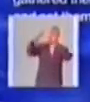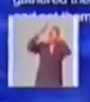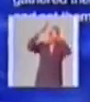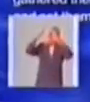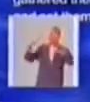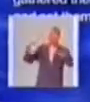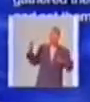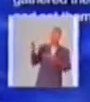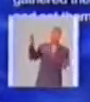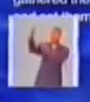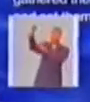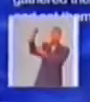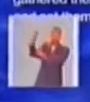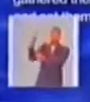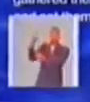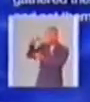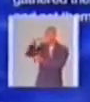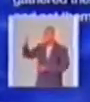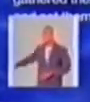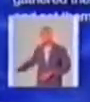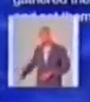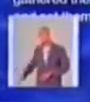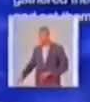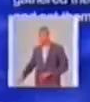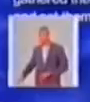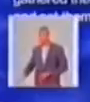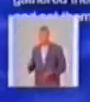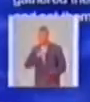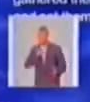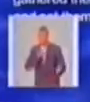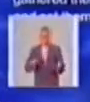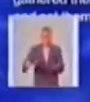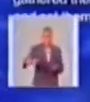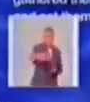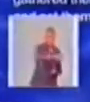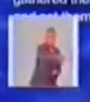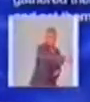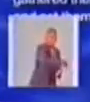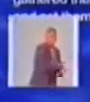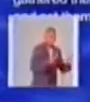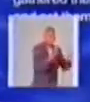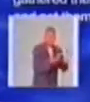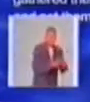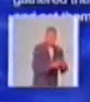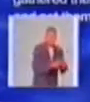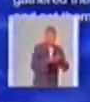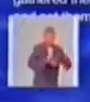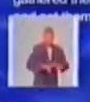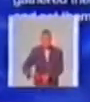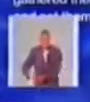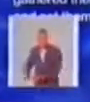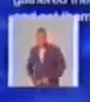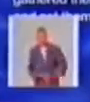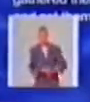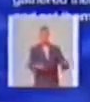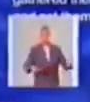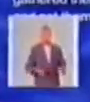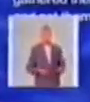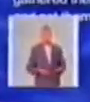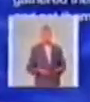God forsaken? And I gathered them together and set them in their place.